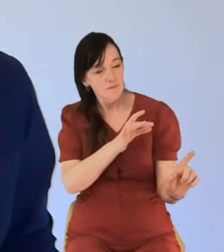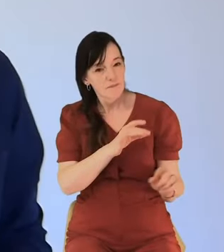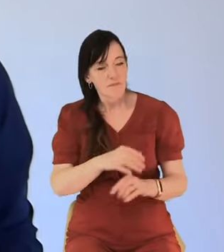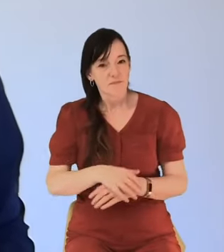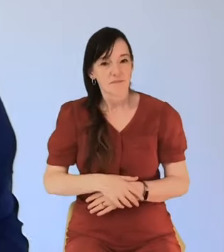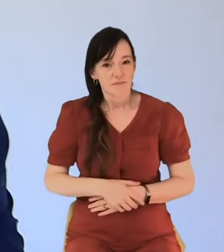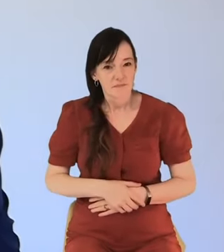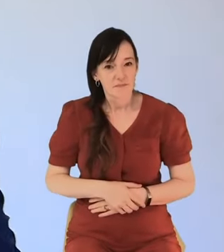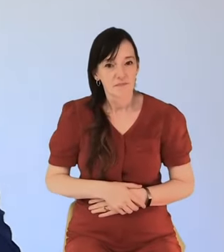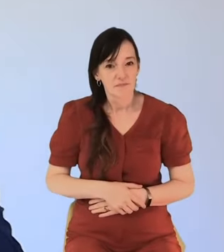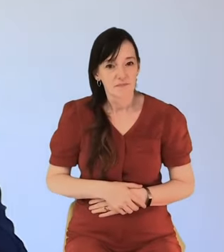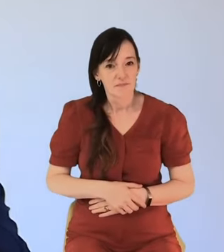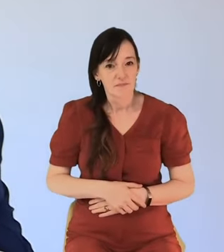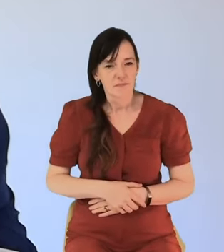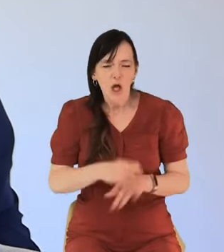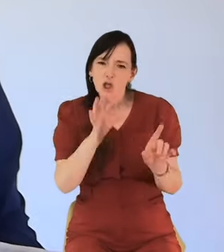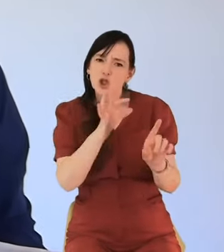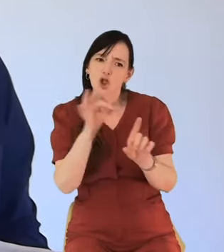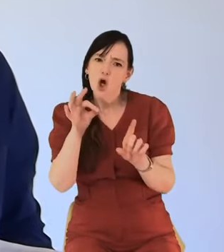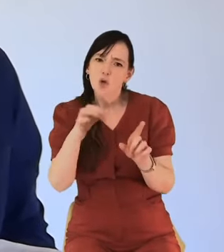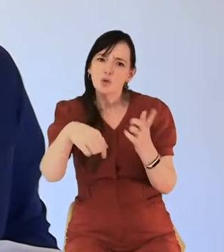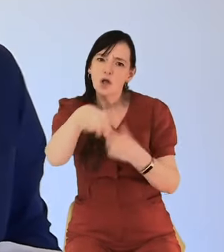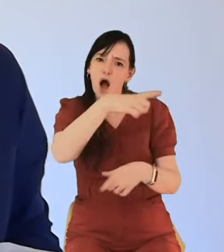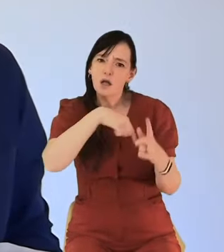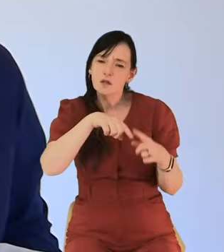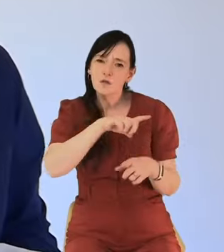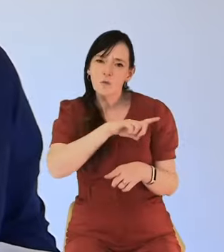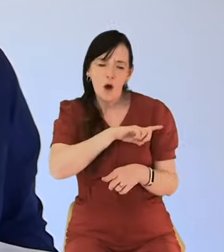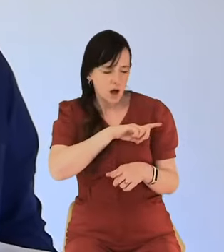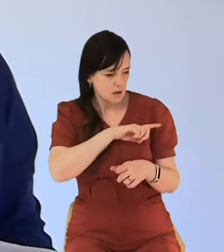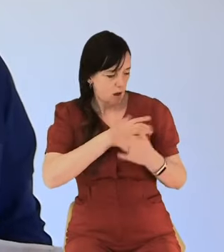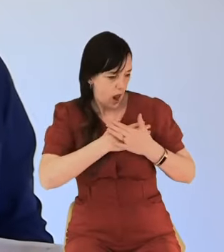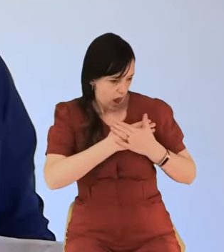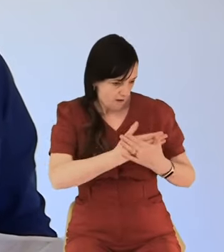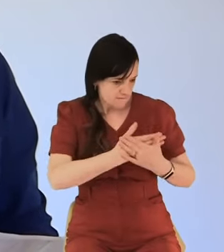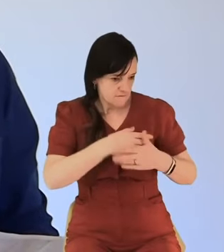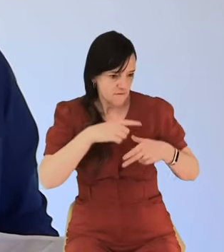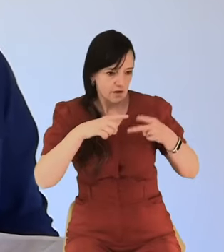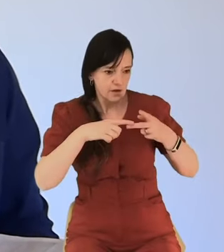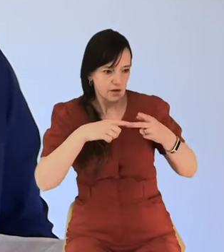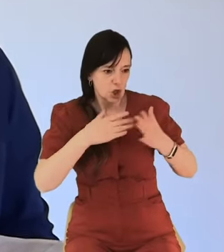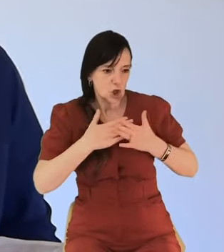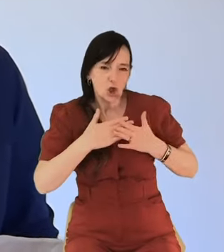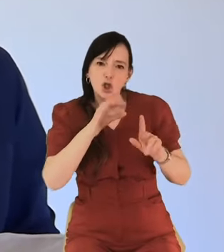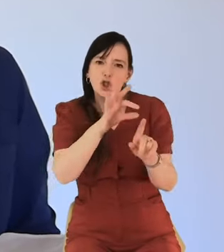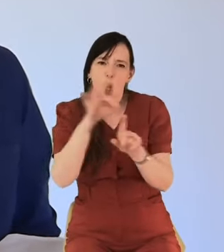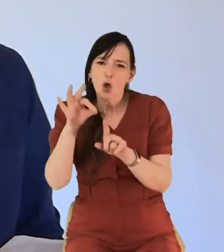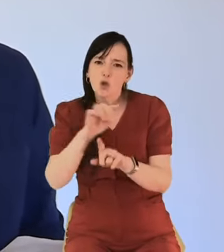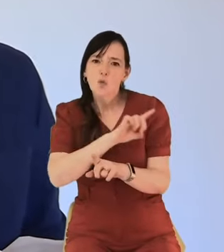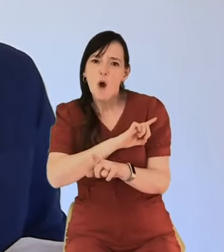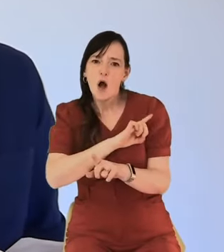And do you see why he has chosen us, loved us, chosen us to be